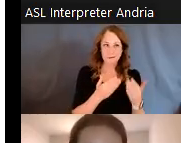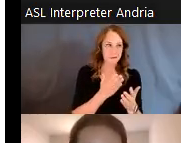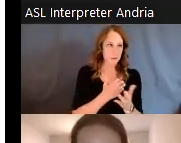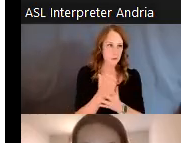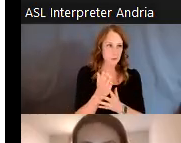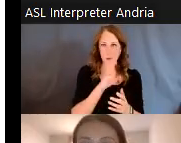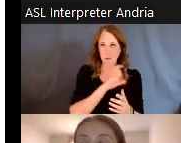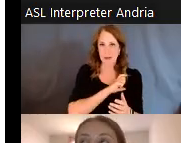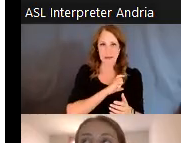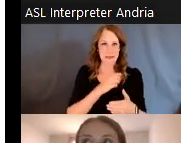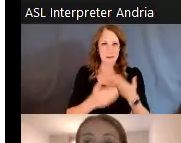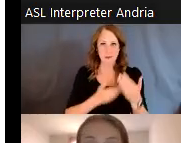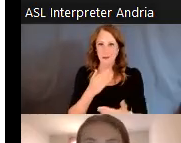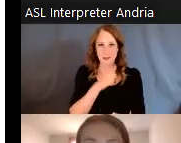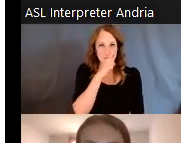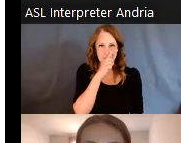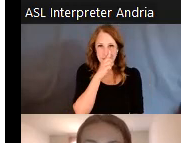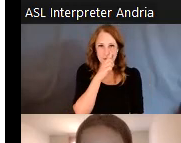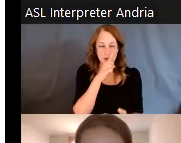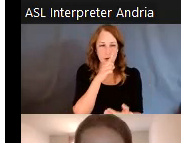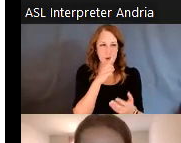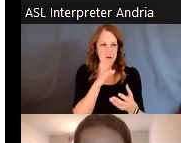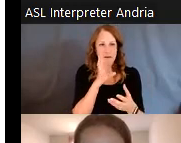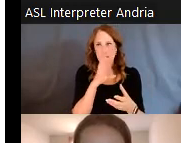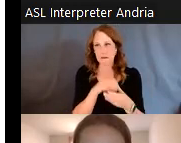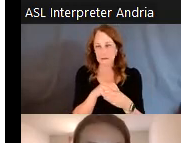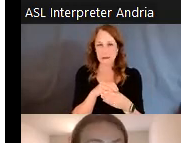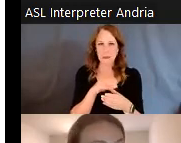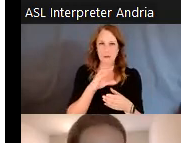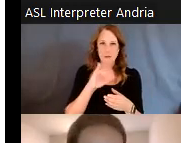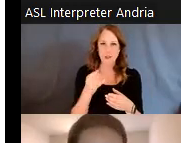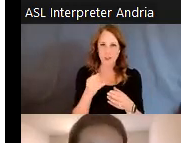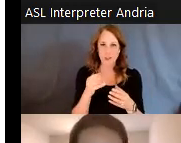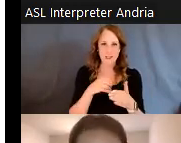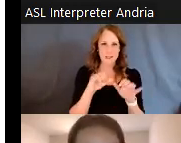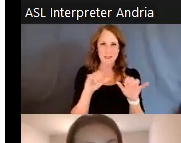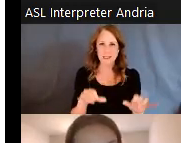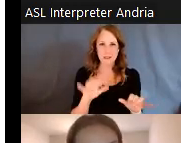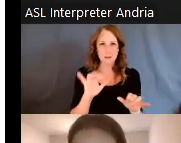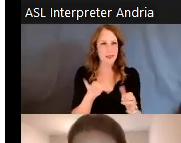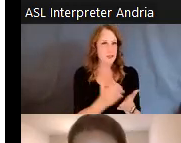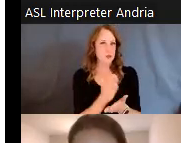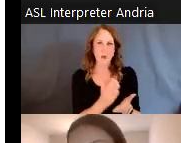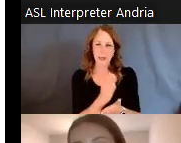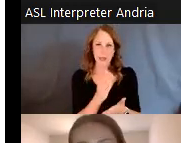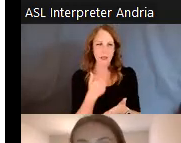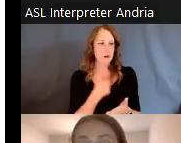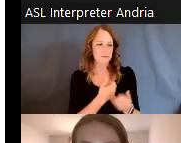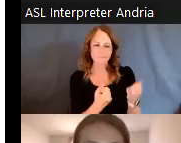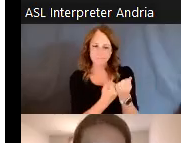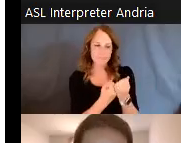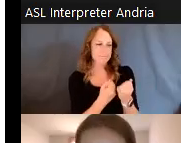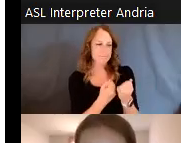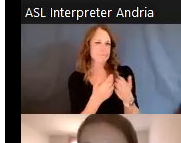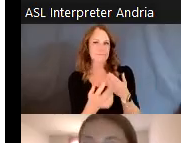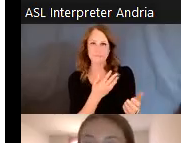police process or engage in the criminal justice system, and that's okay. We're going to support them no matter what